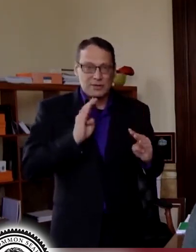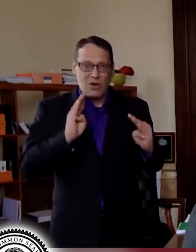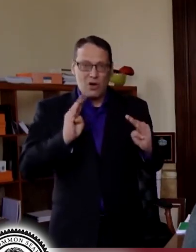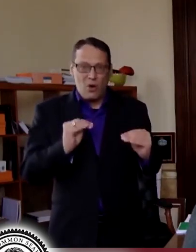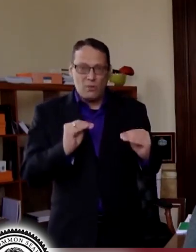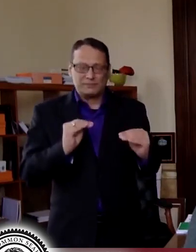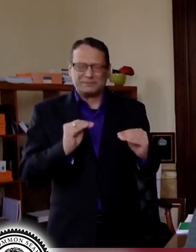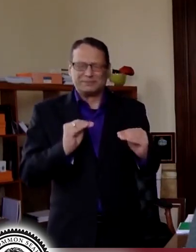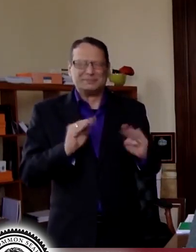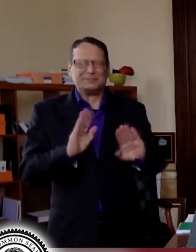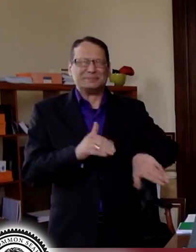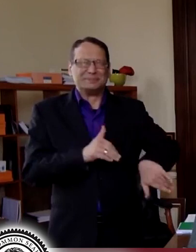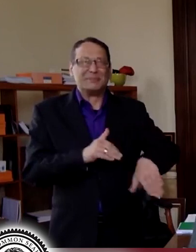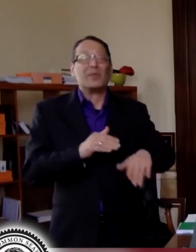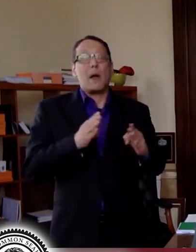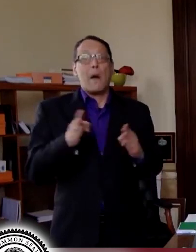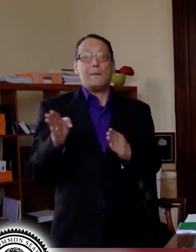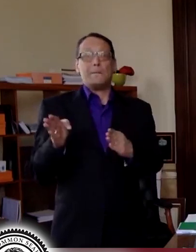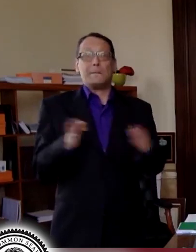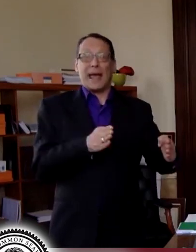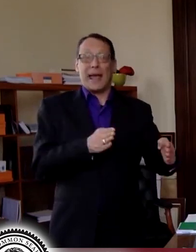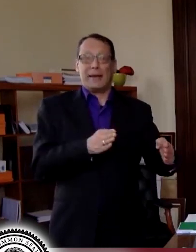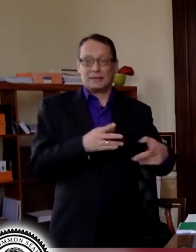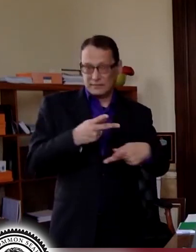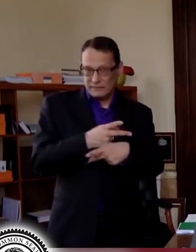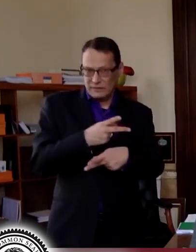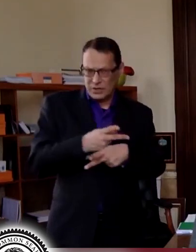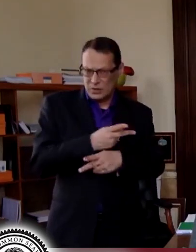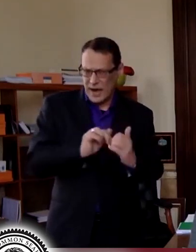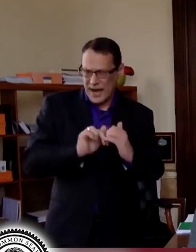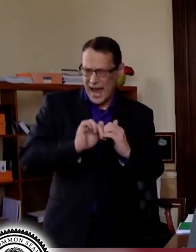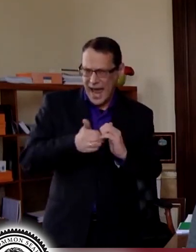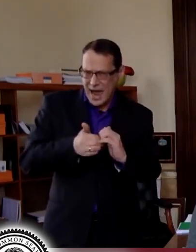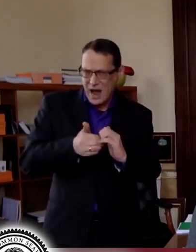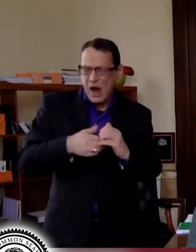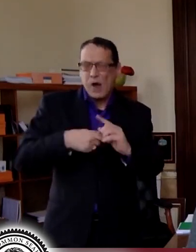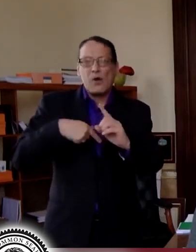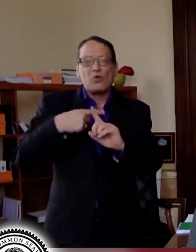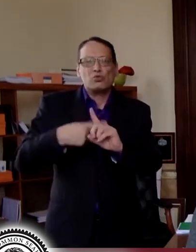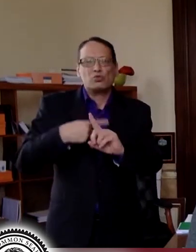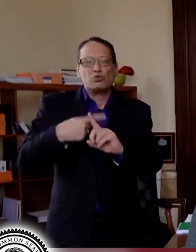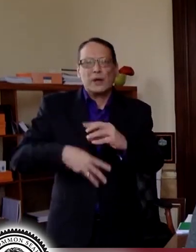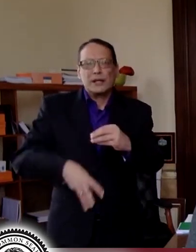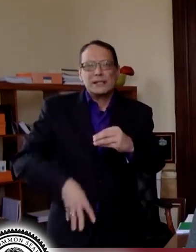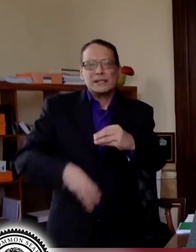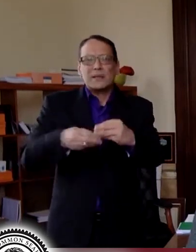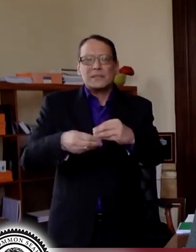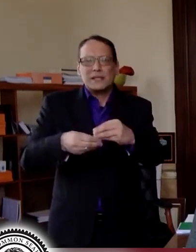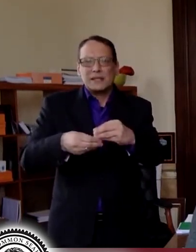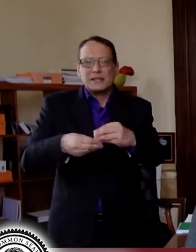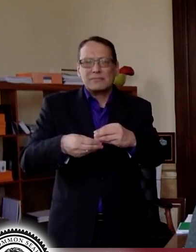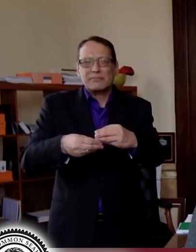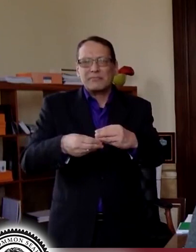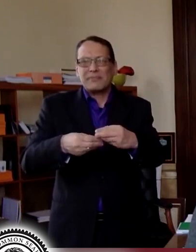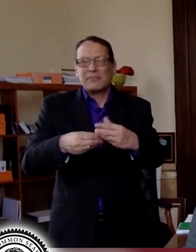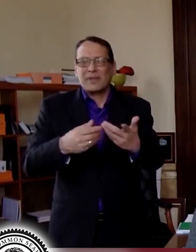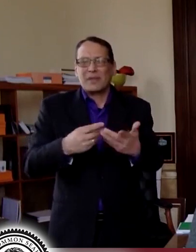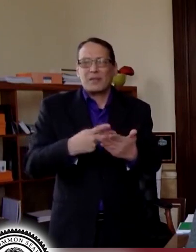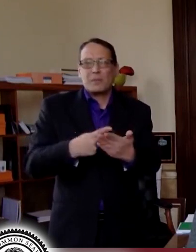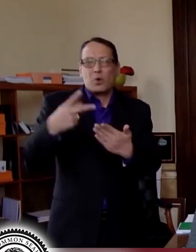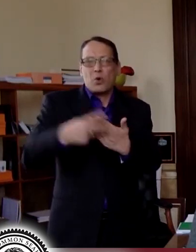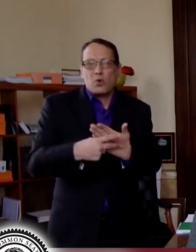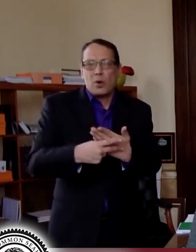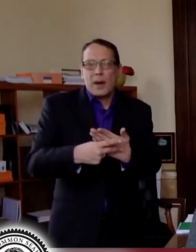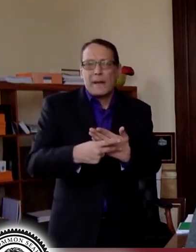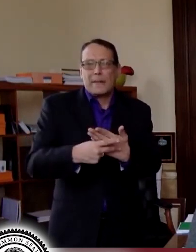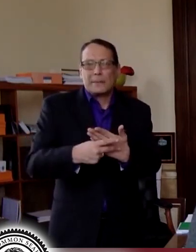the wrong word. We are planning to figure out how to do some rent subsidies, and those programs are